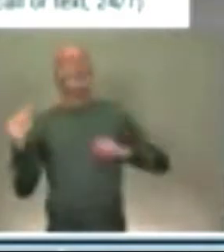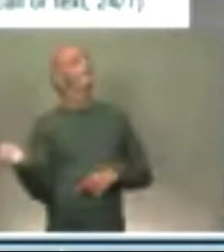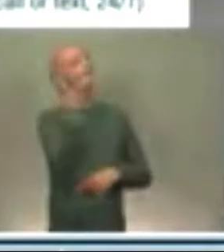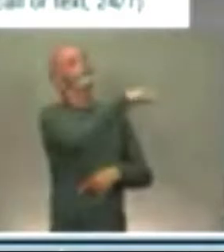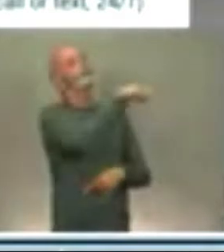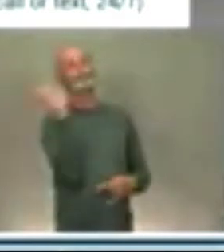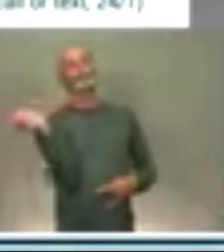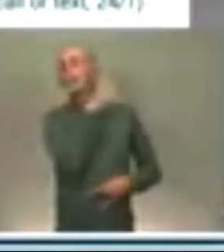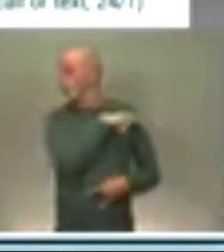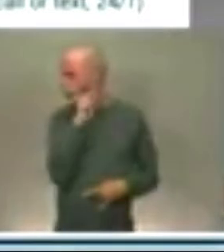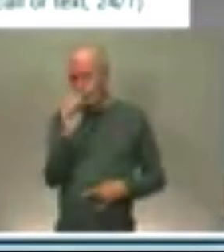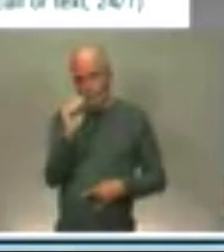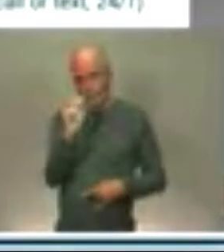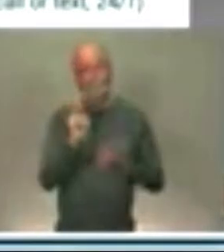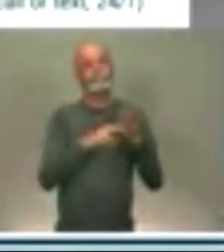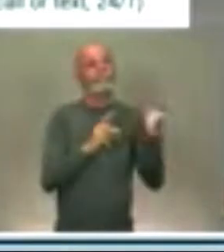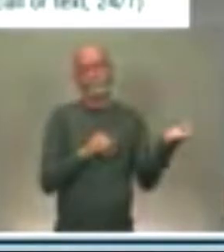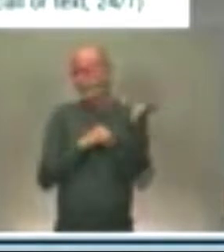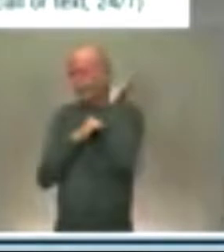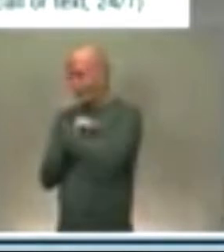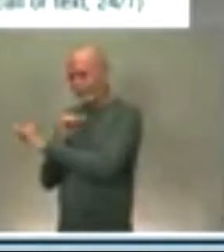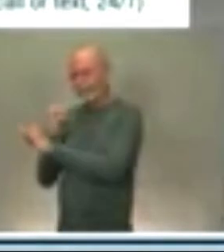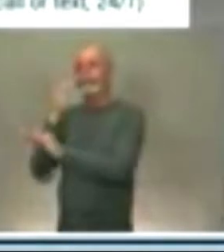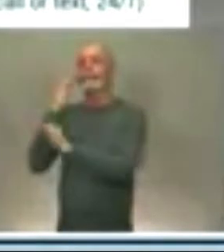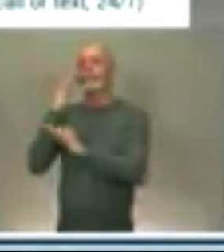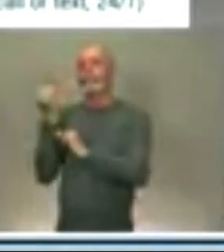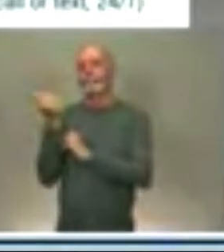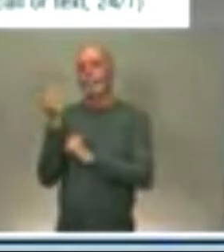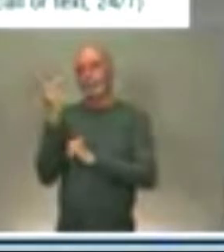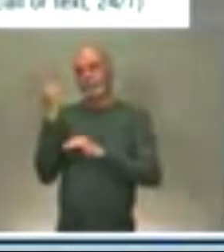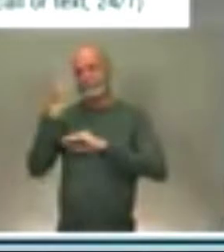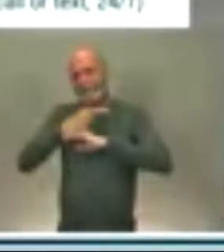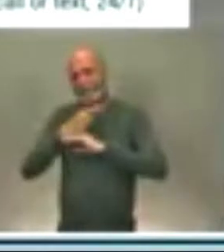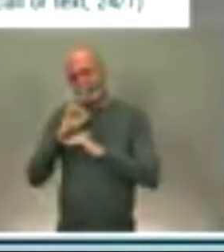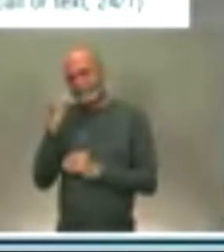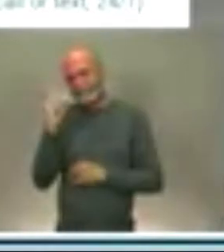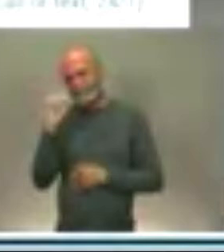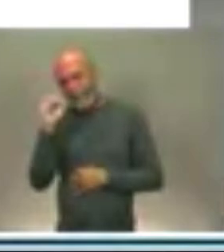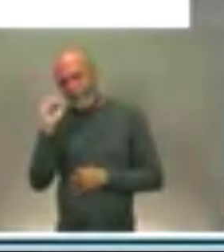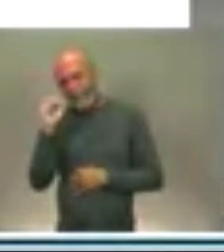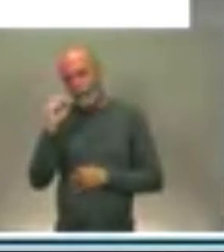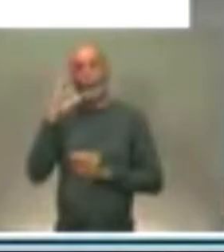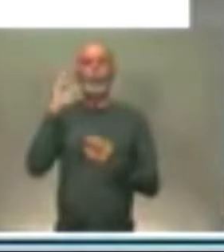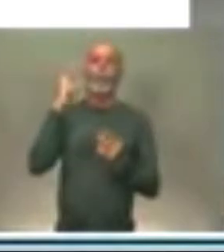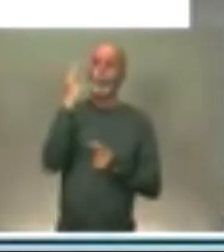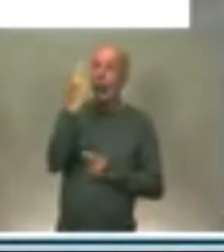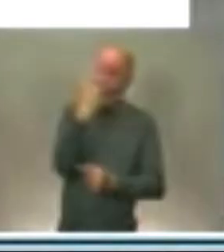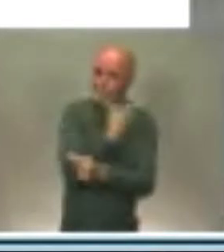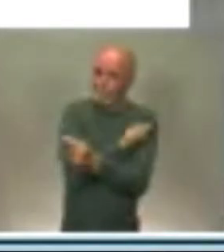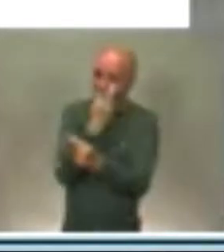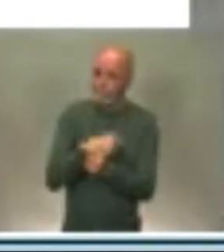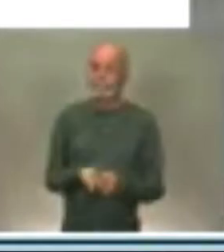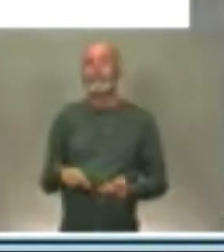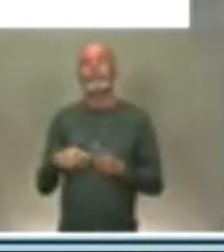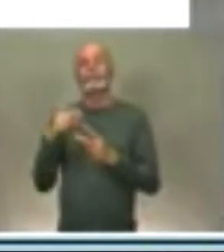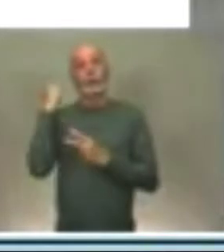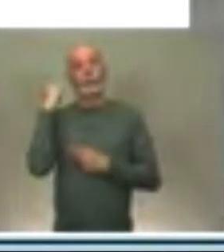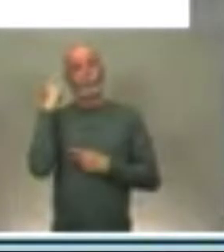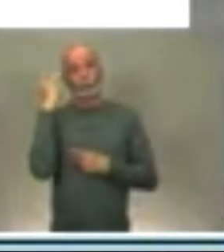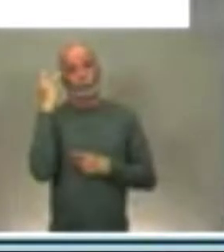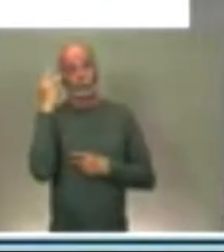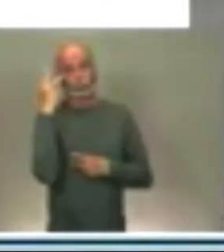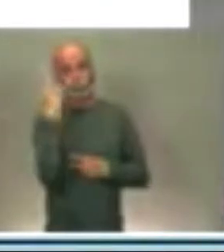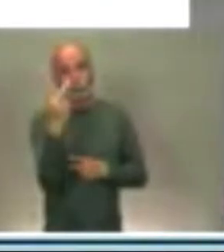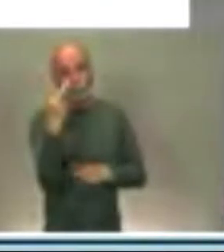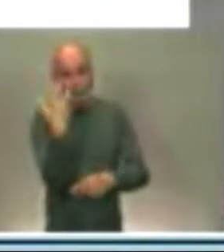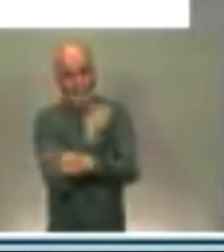very legitimate. Our whole goal is to keep Nova Scotians safe, and people who choose to be unvaccinated vaccinated are going to have to go to extra measures to keep the